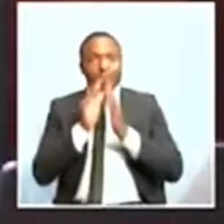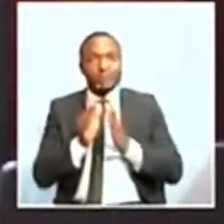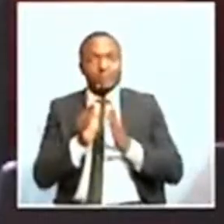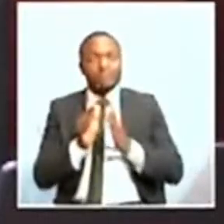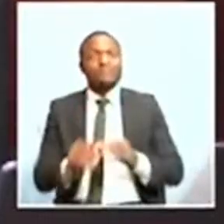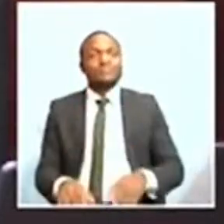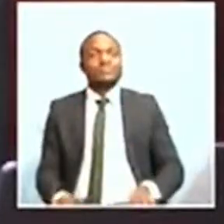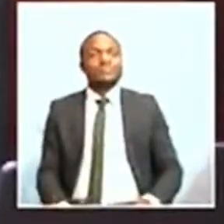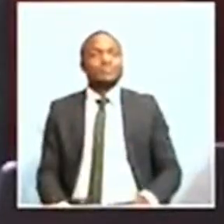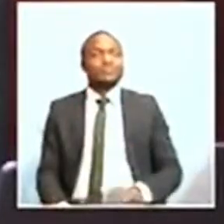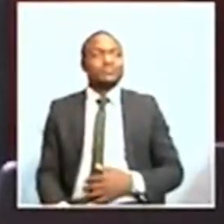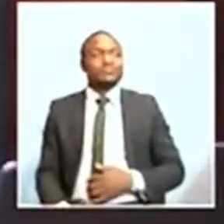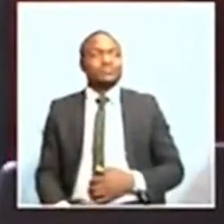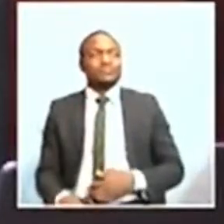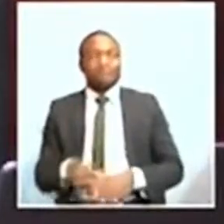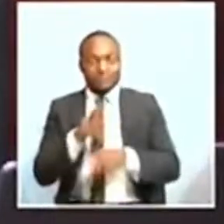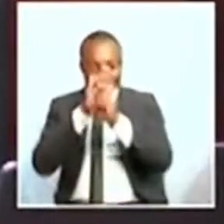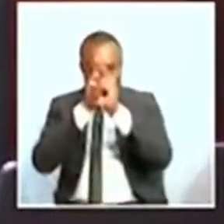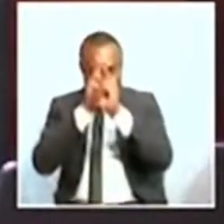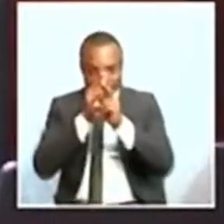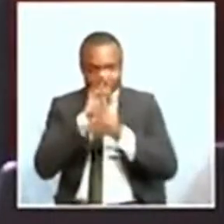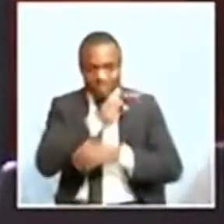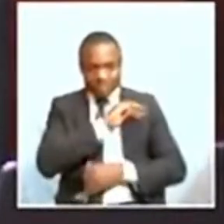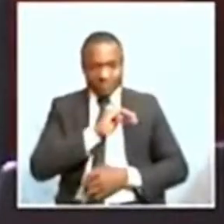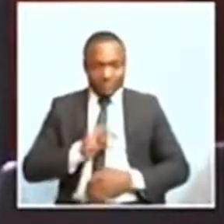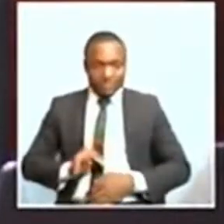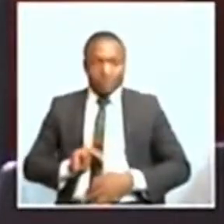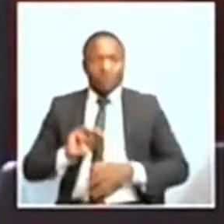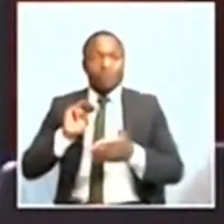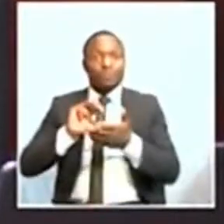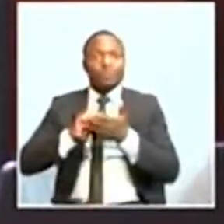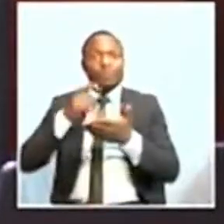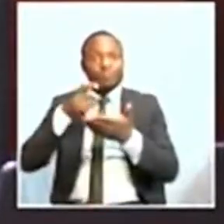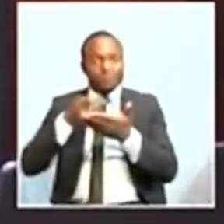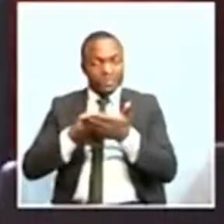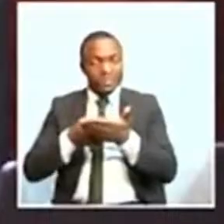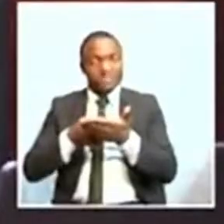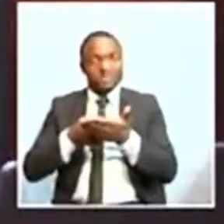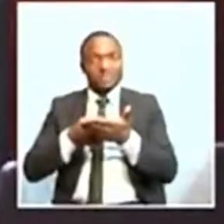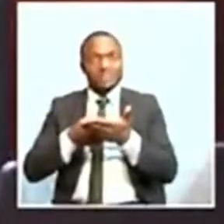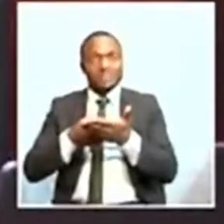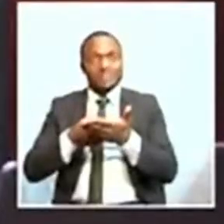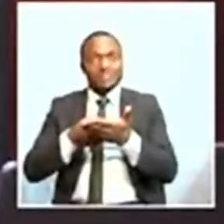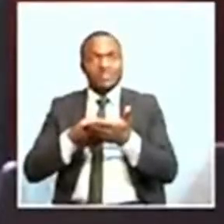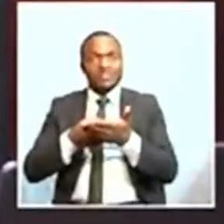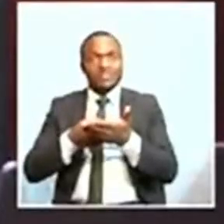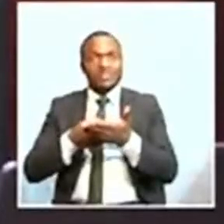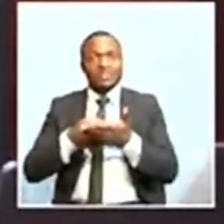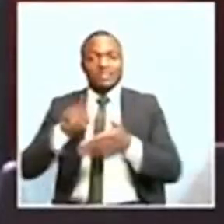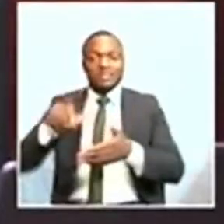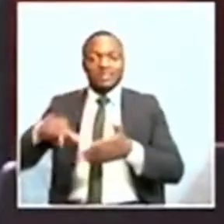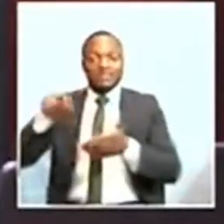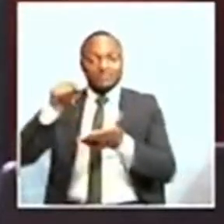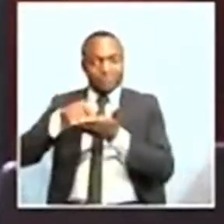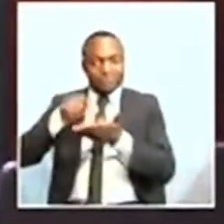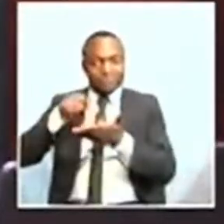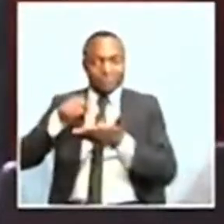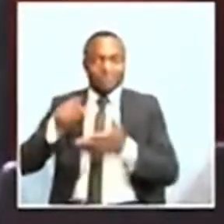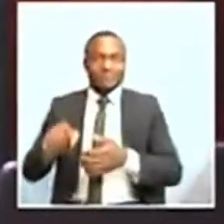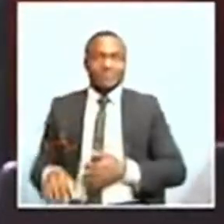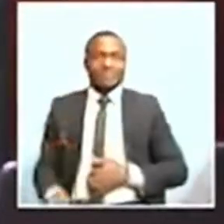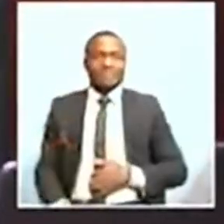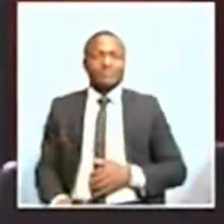much. Honorable Member for Mansa Central is the late indication. Thank you so